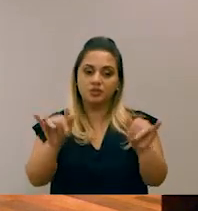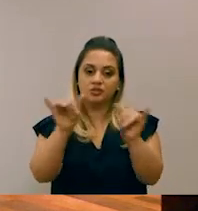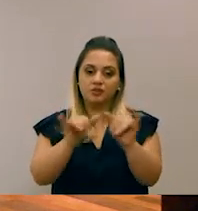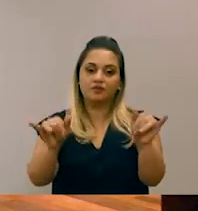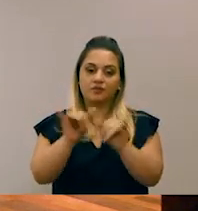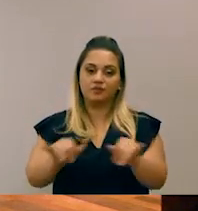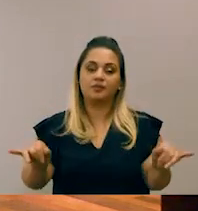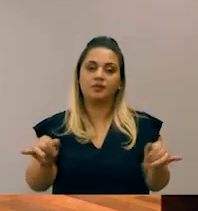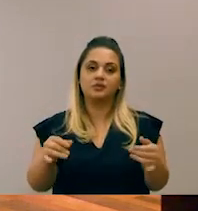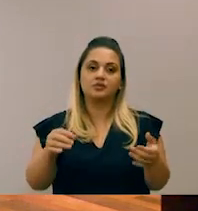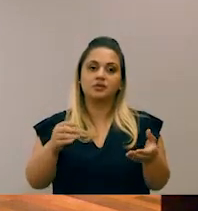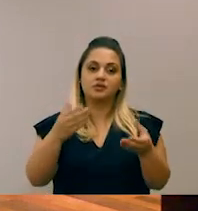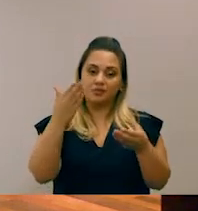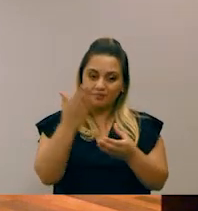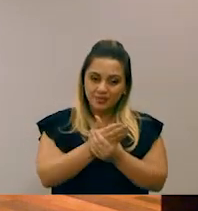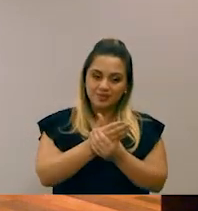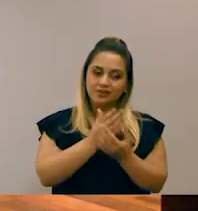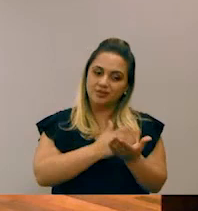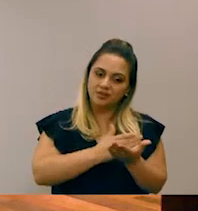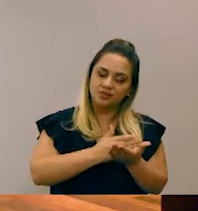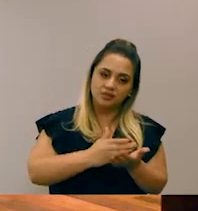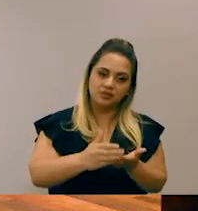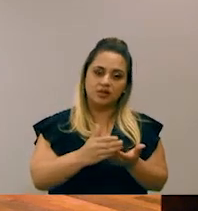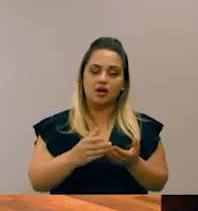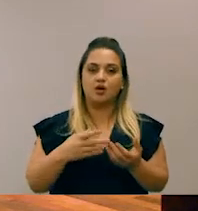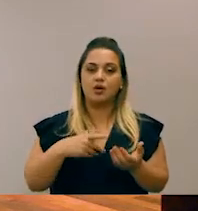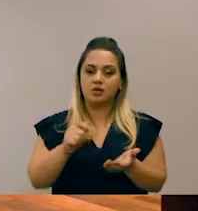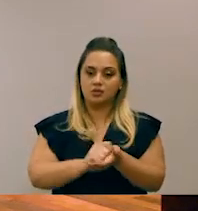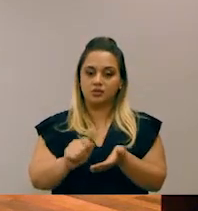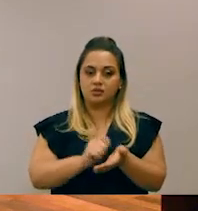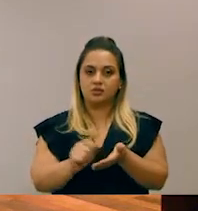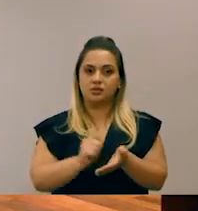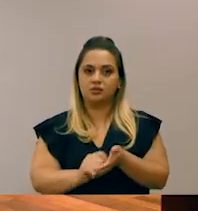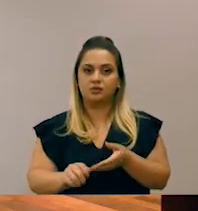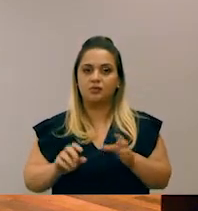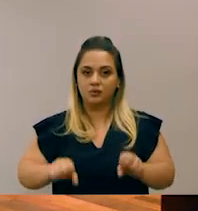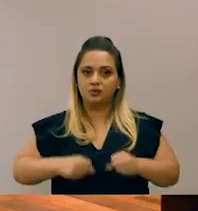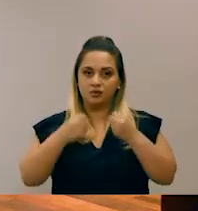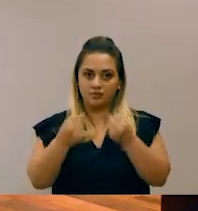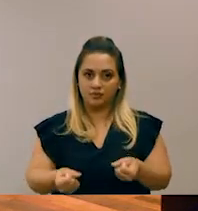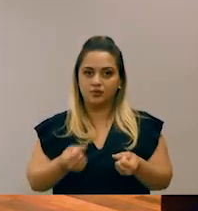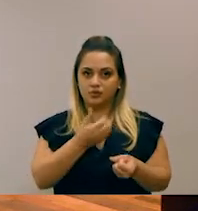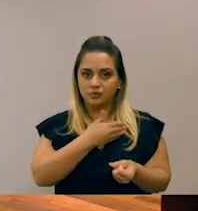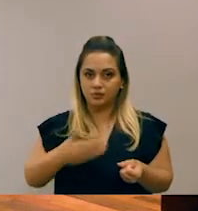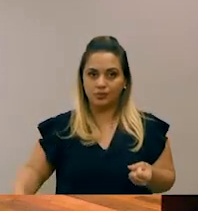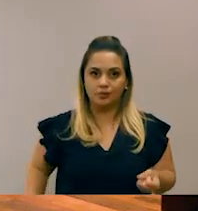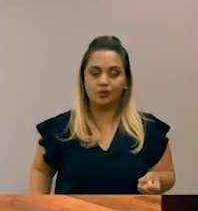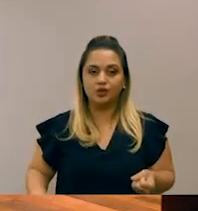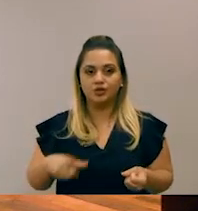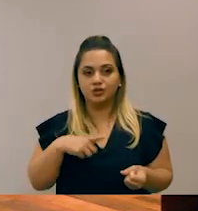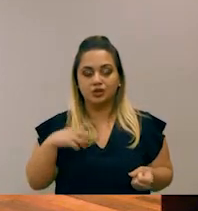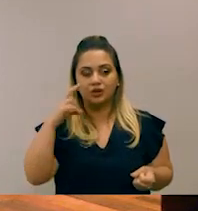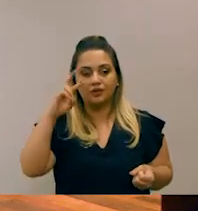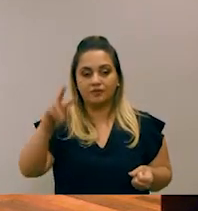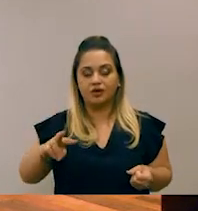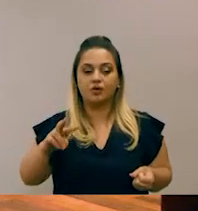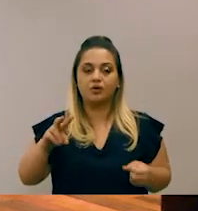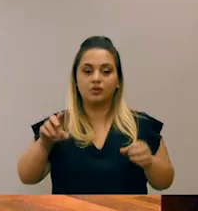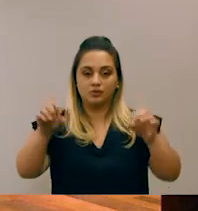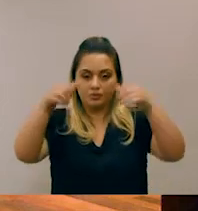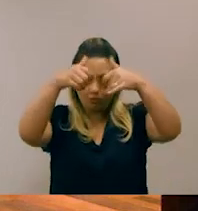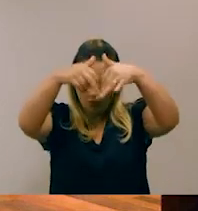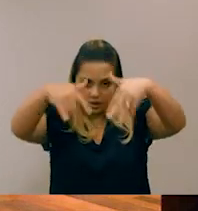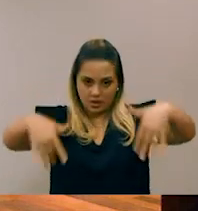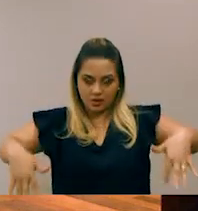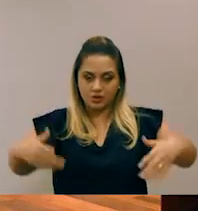information of the initial petition were written by the public defenders and their assistants. Looking at